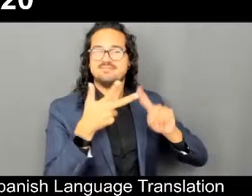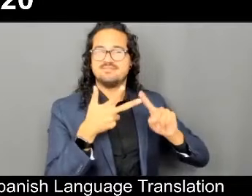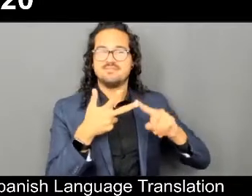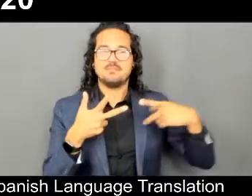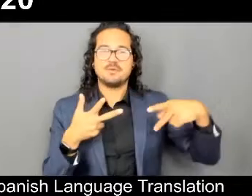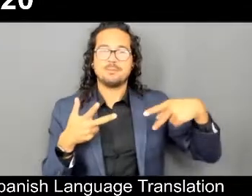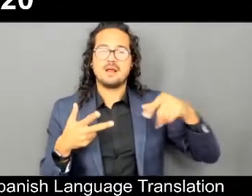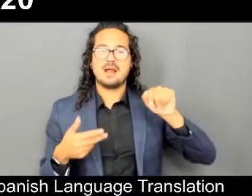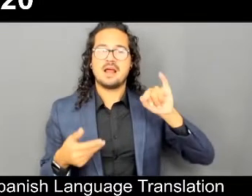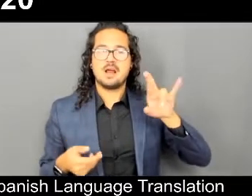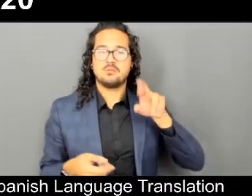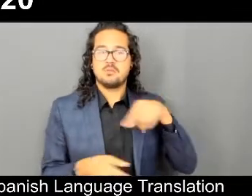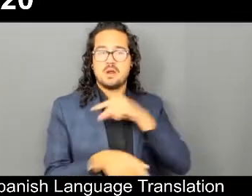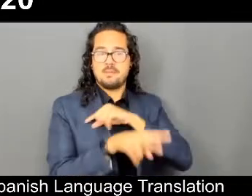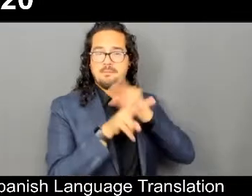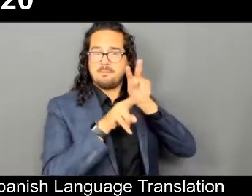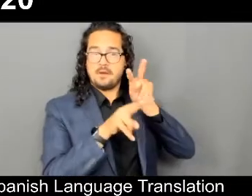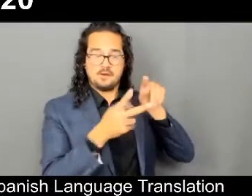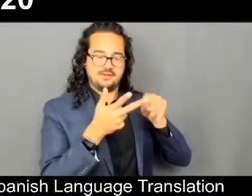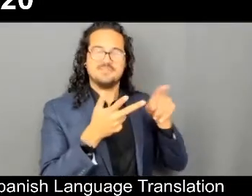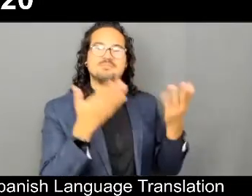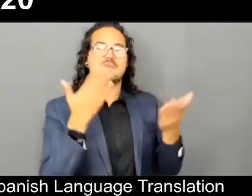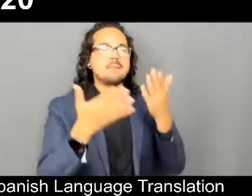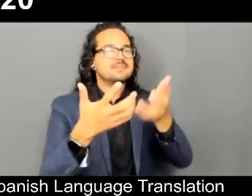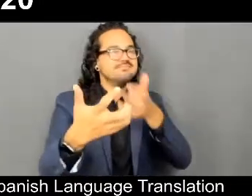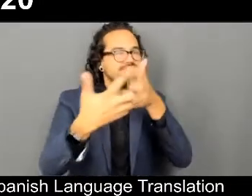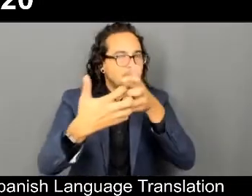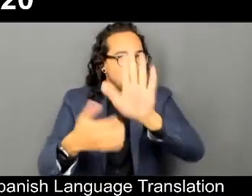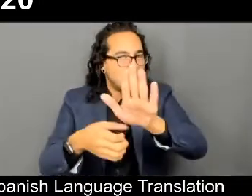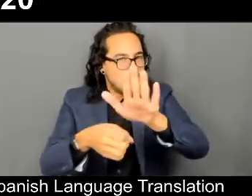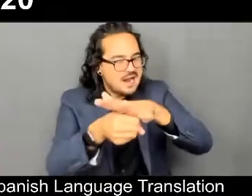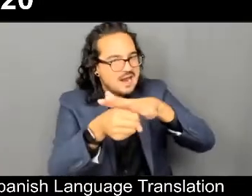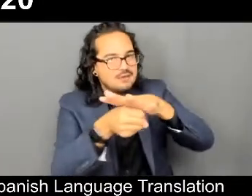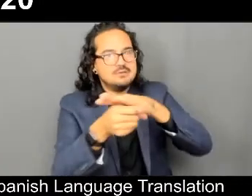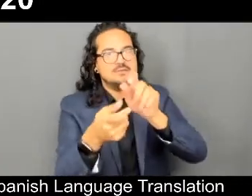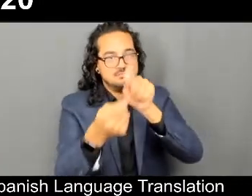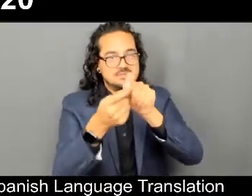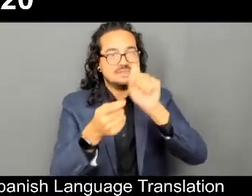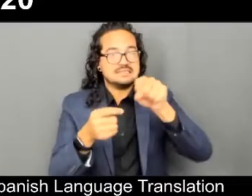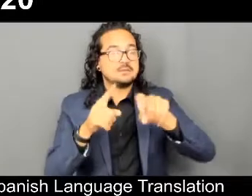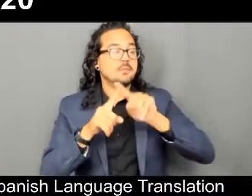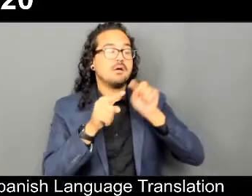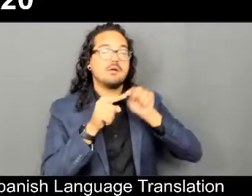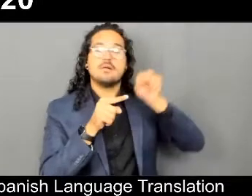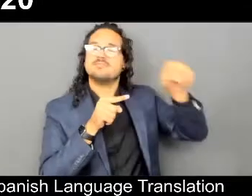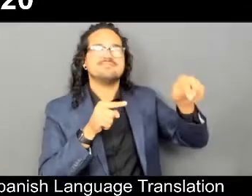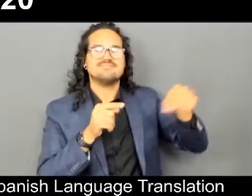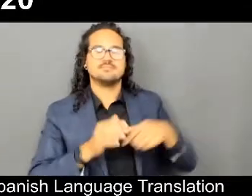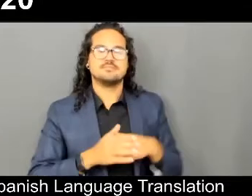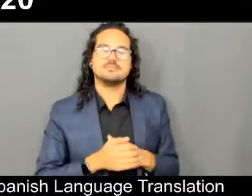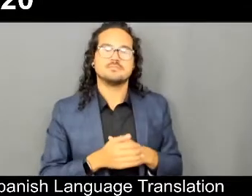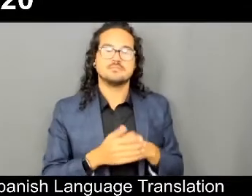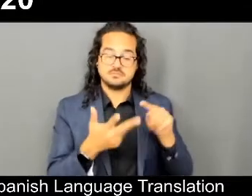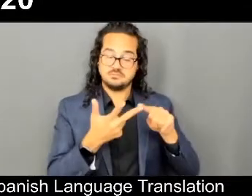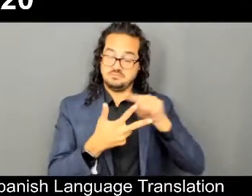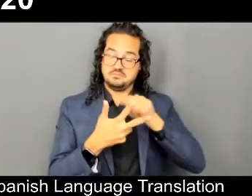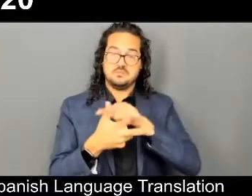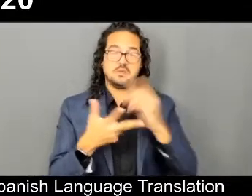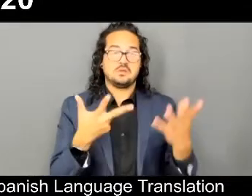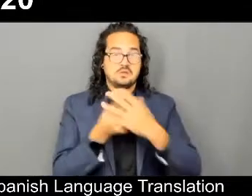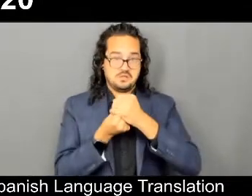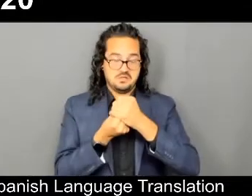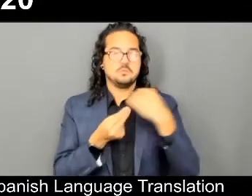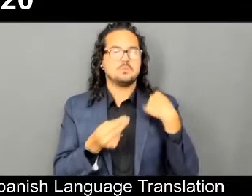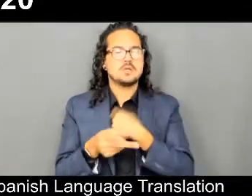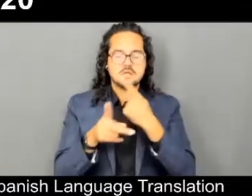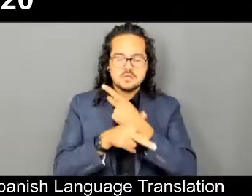And so that is pretty much all I had for today. Unless you have any questions, you can contact me. My contact information